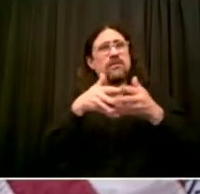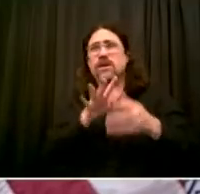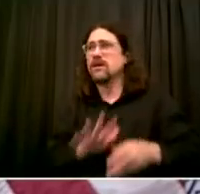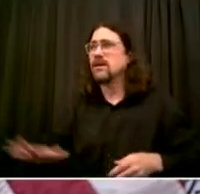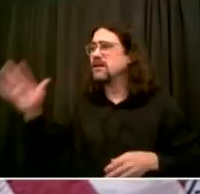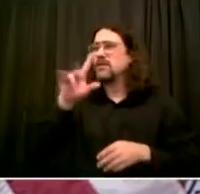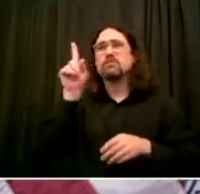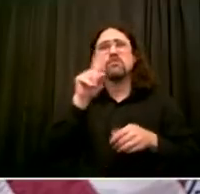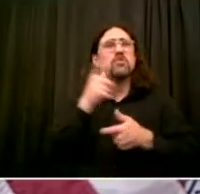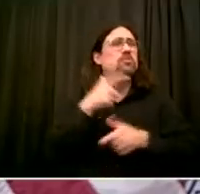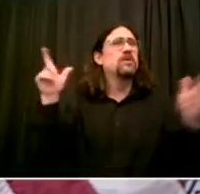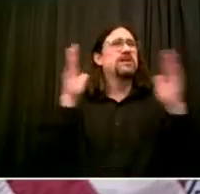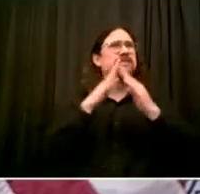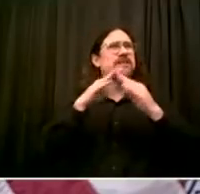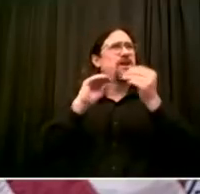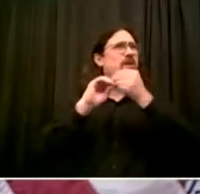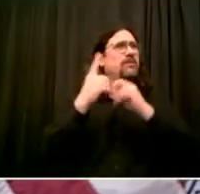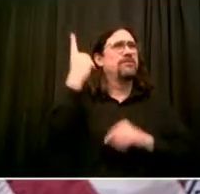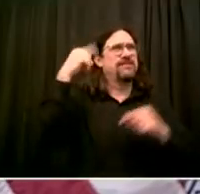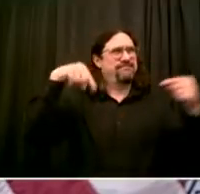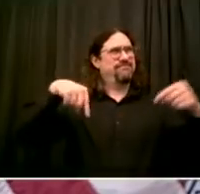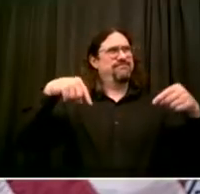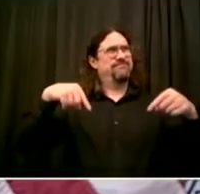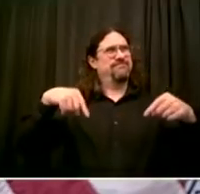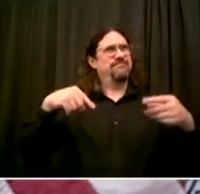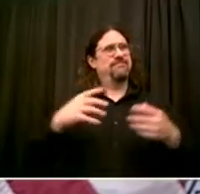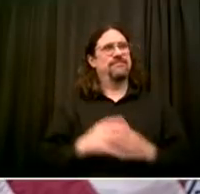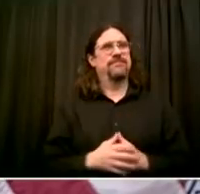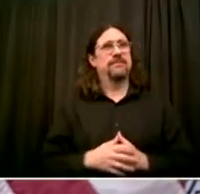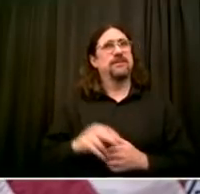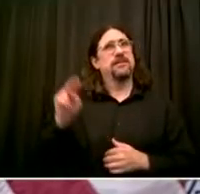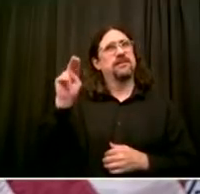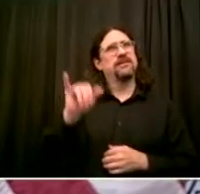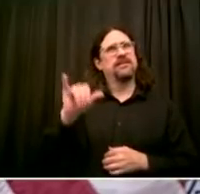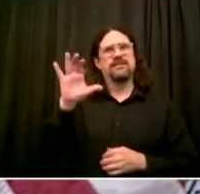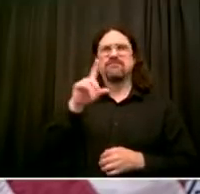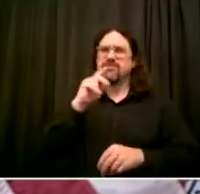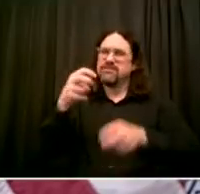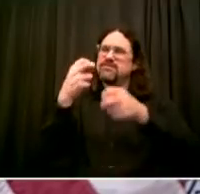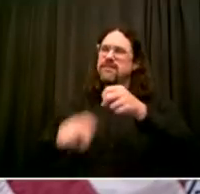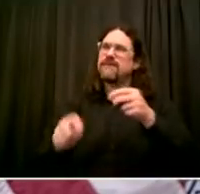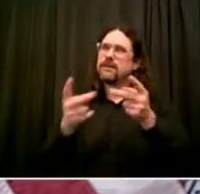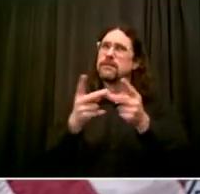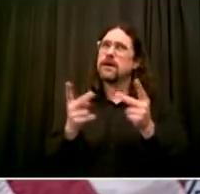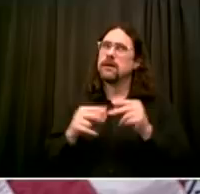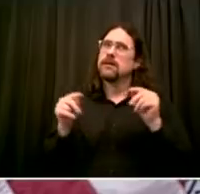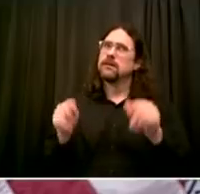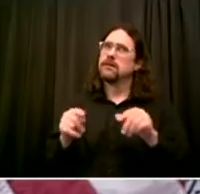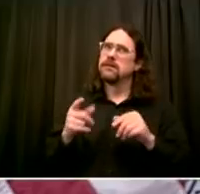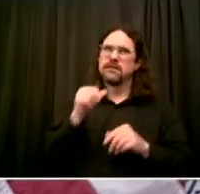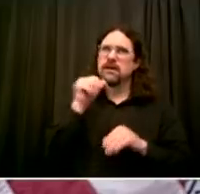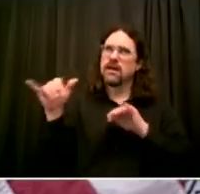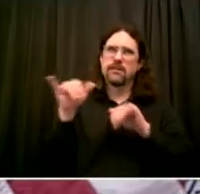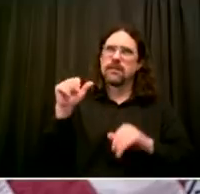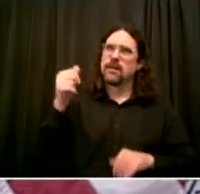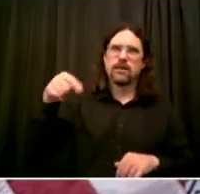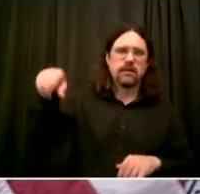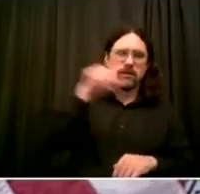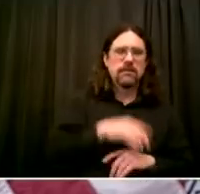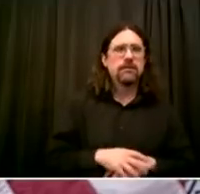we do very, very sensitive. Small steps can have a very big impact when you're talking about over 8 million